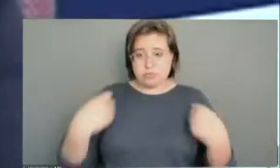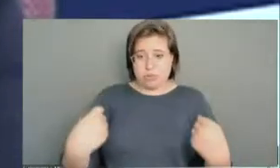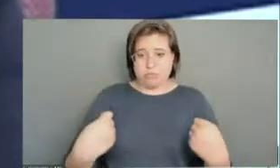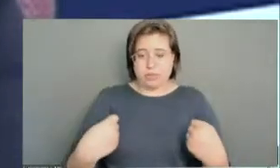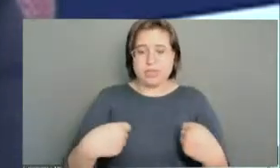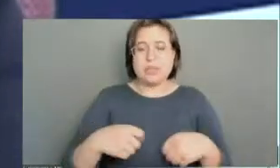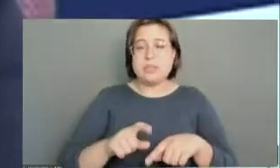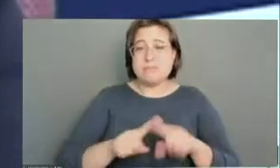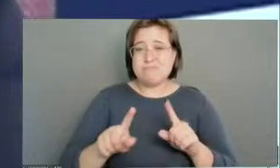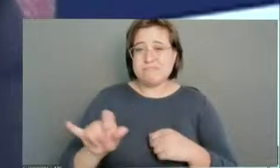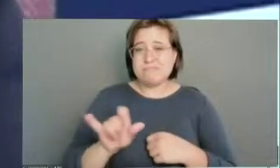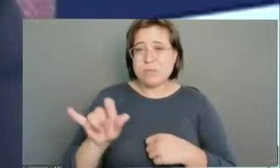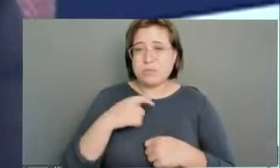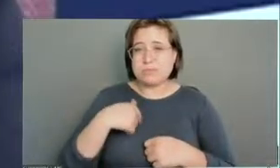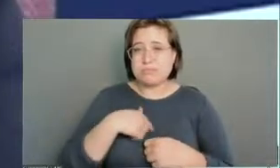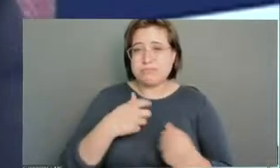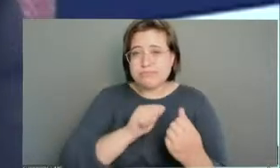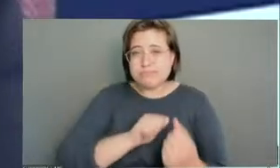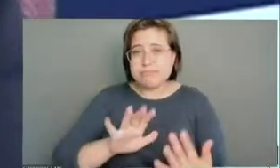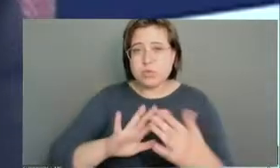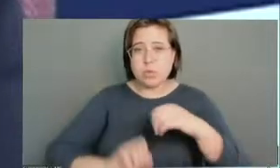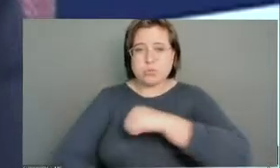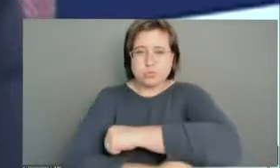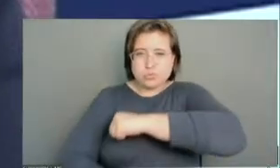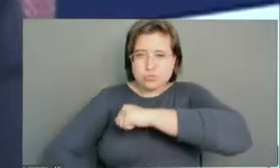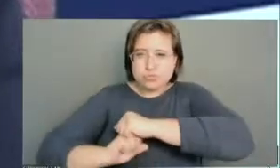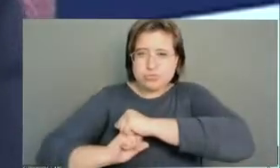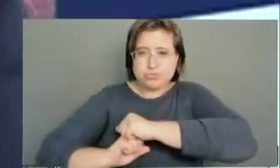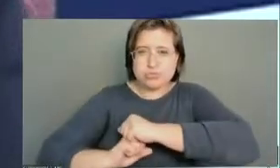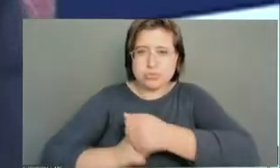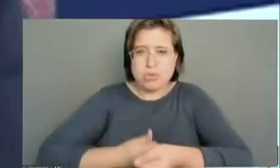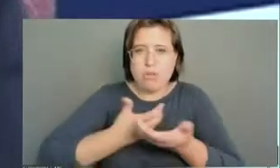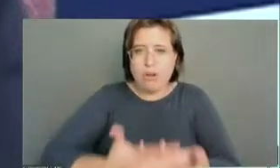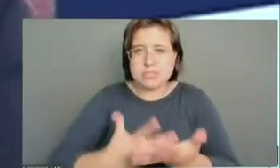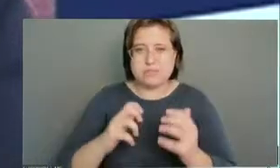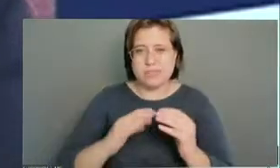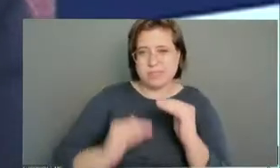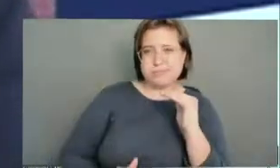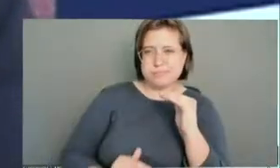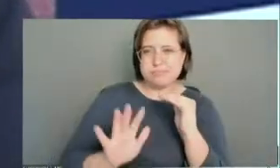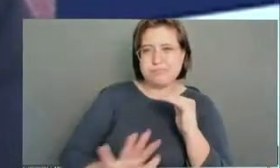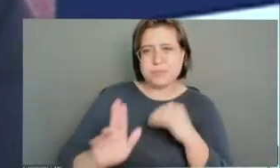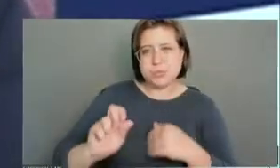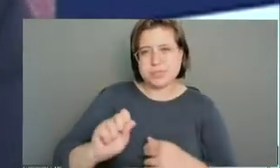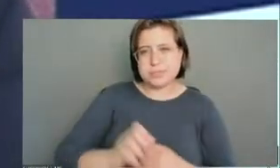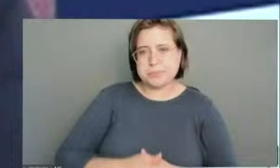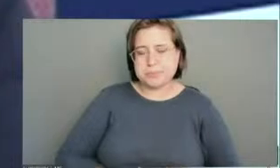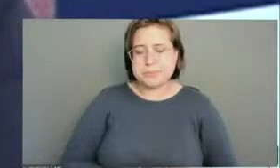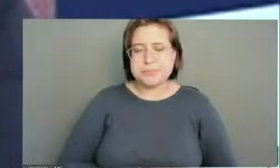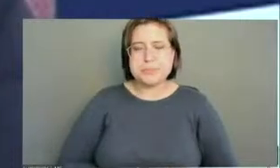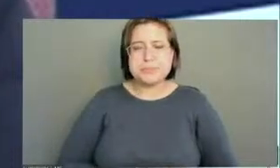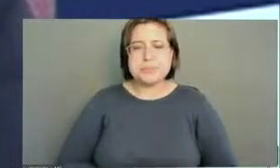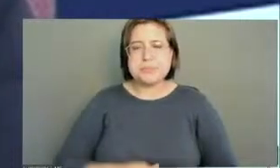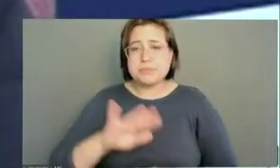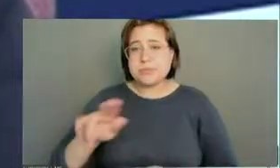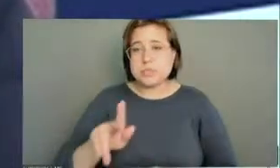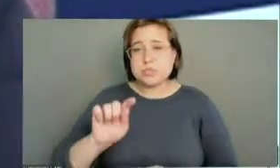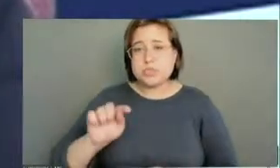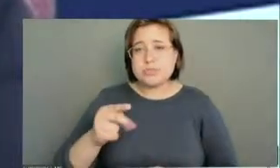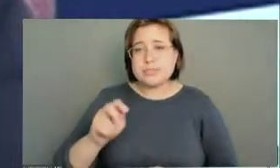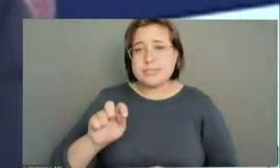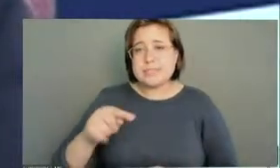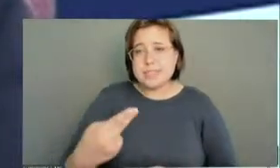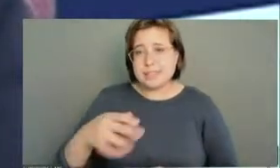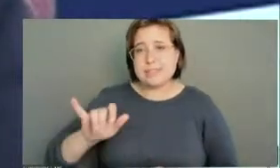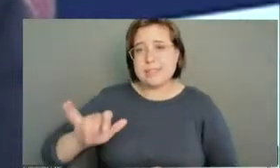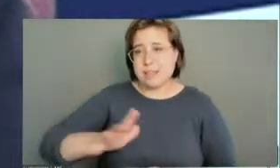to address those root causes of health disparities in the country. And the Juneteenth National Observation reminds us of the urgency